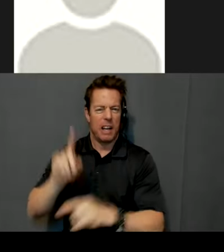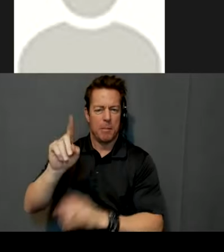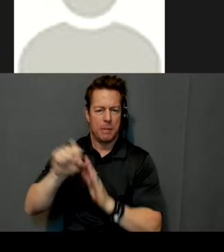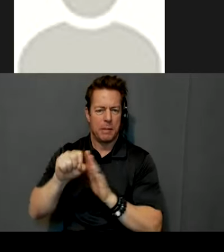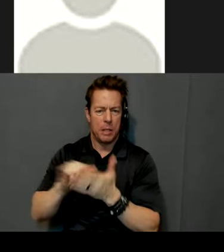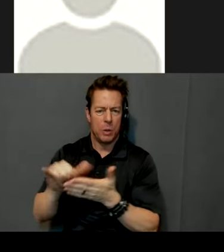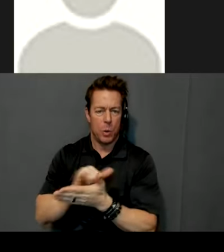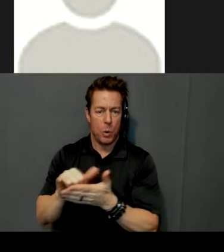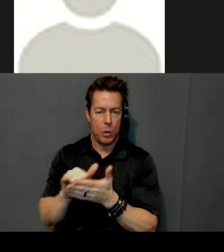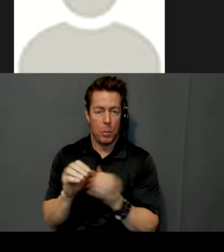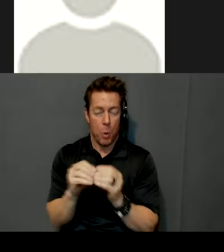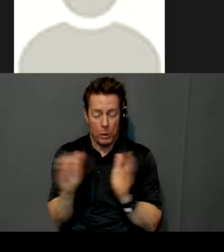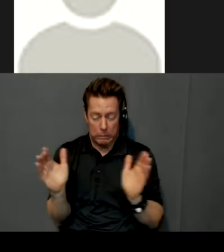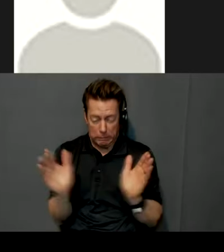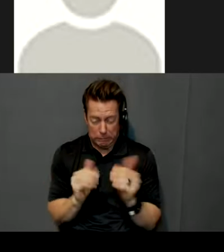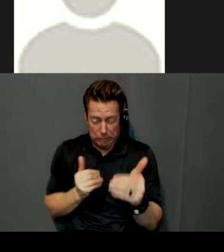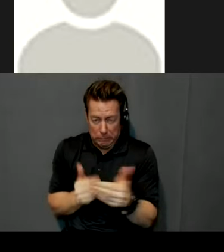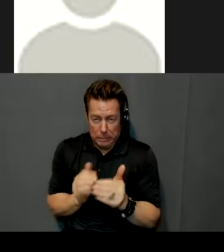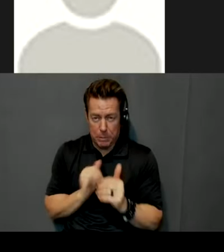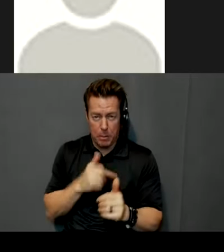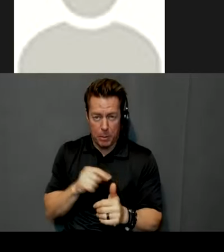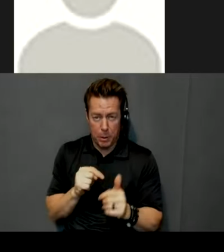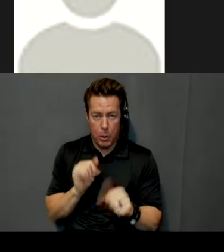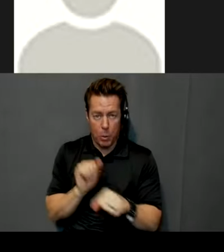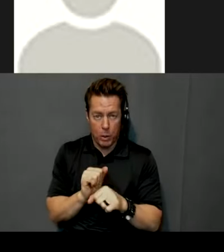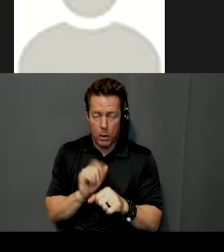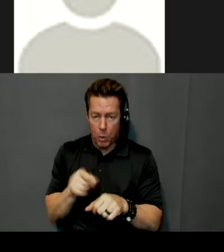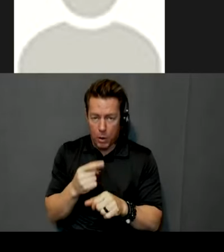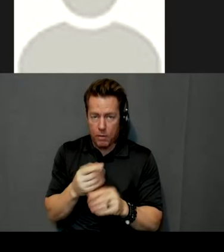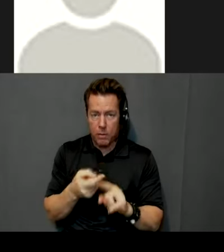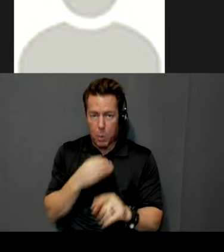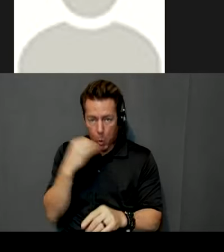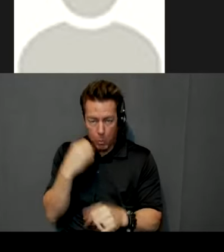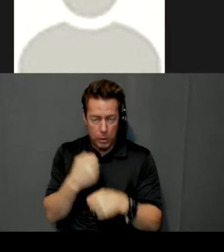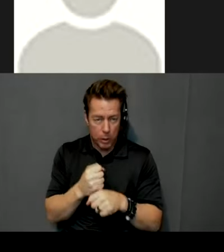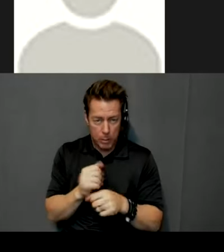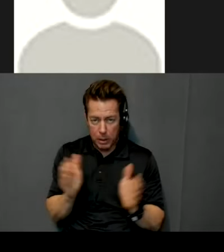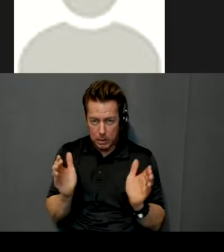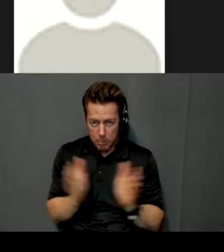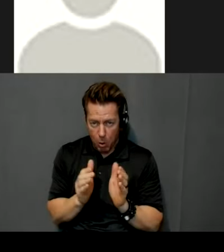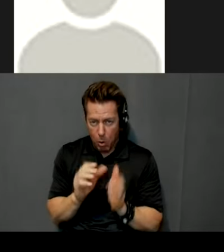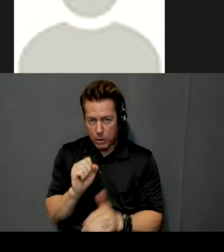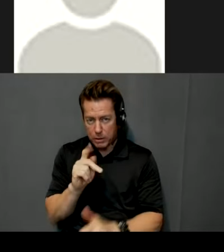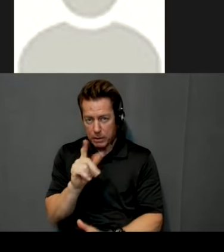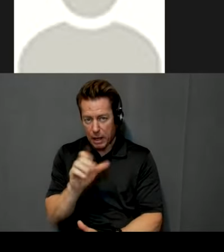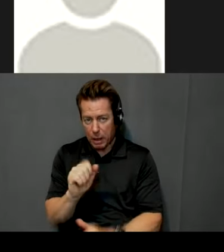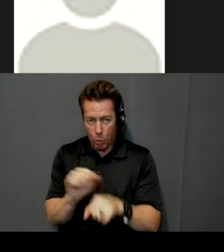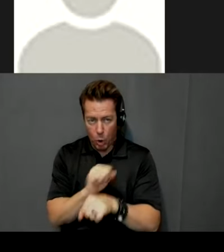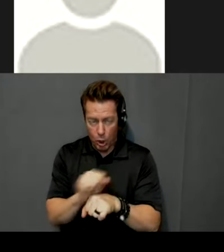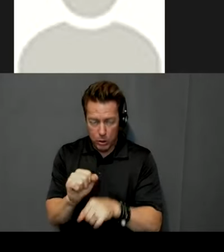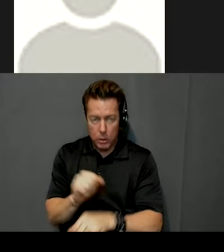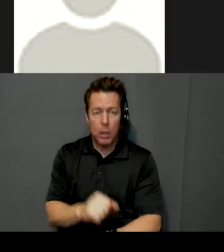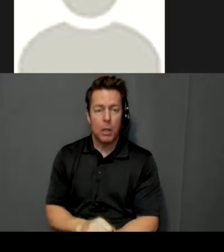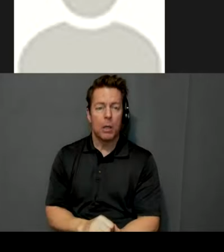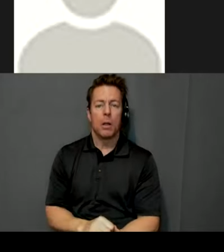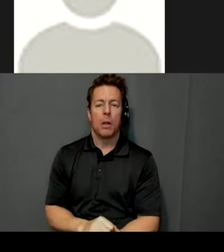in my tiny apartment, I am now working solely from home and continue to create my smaller scaled works.